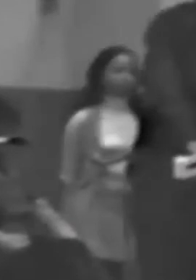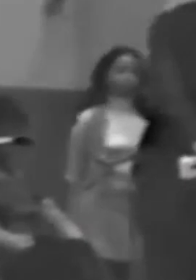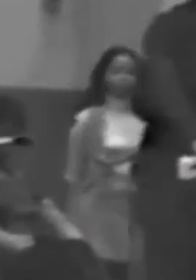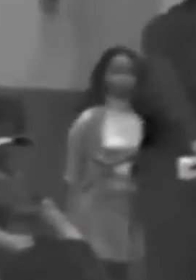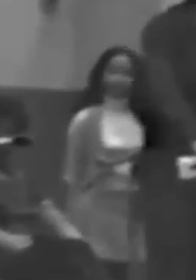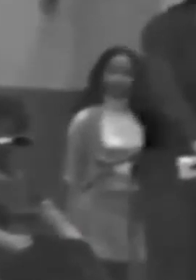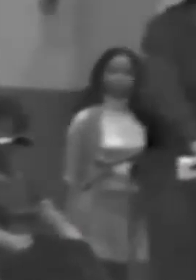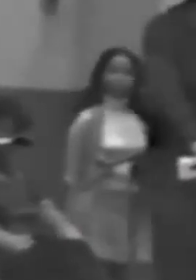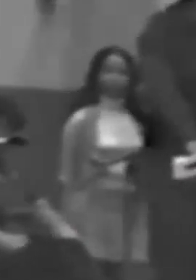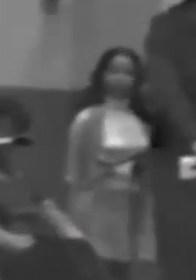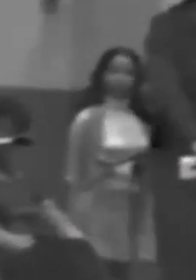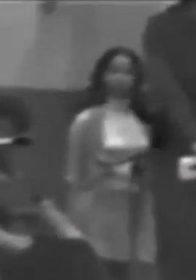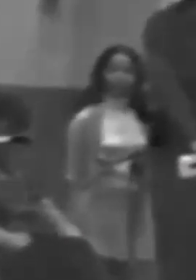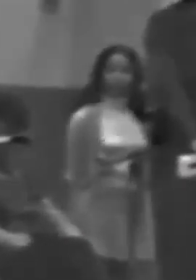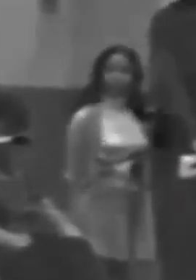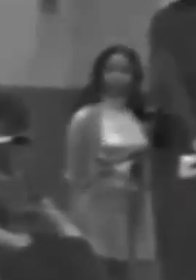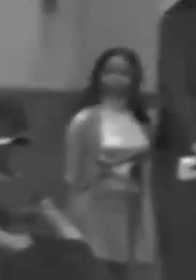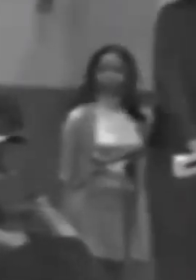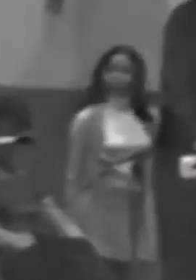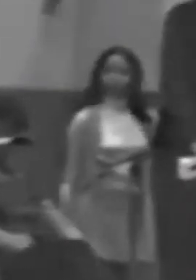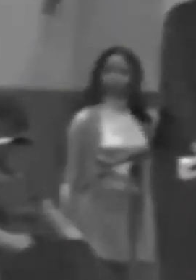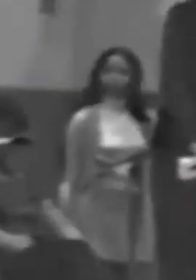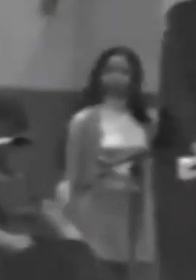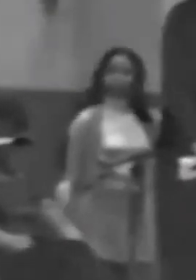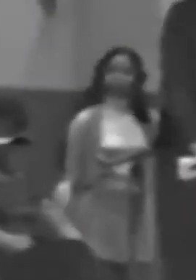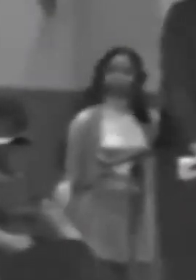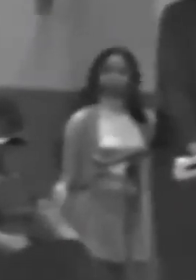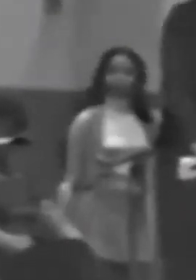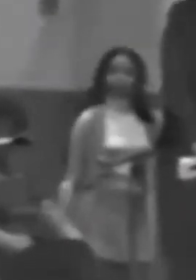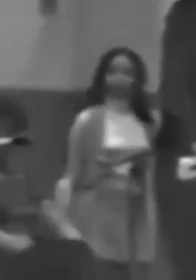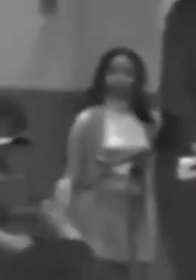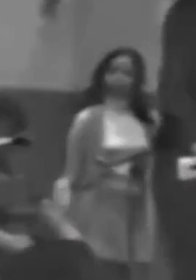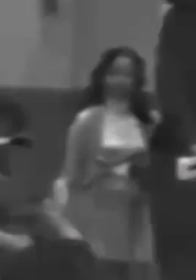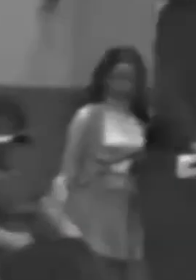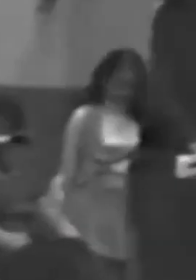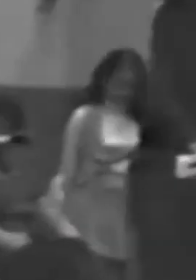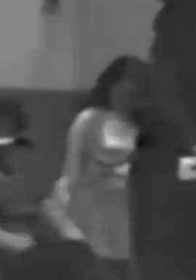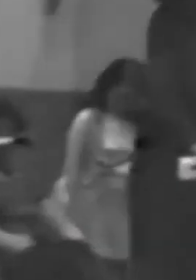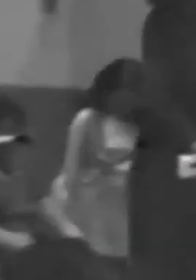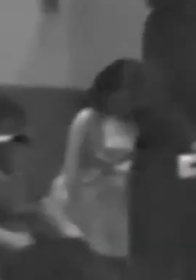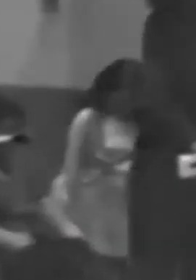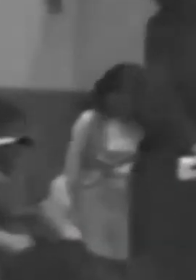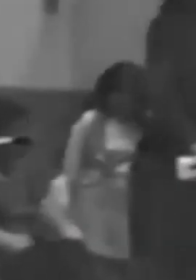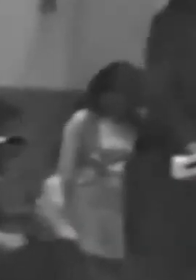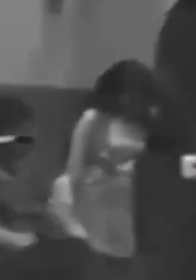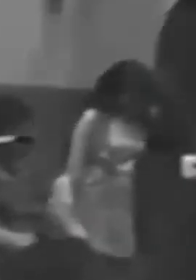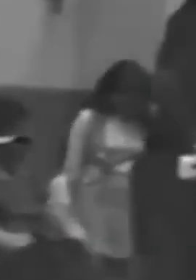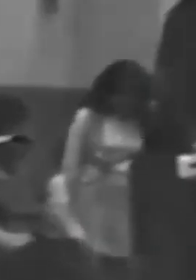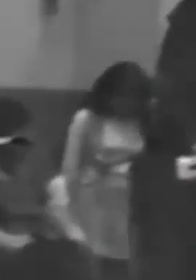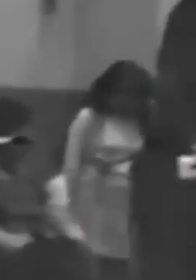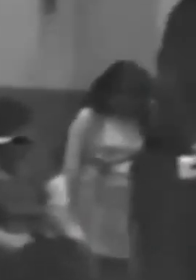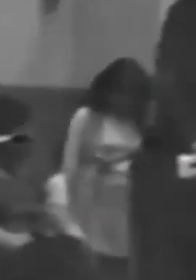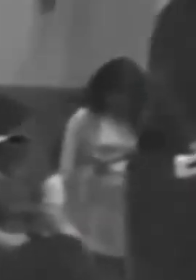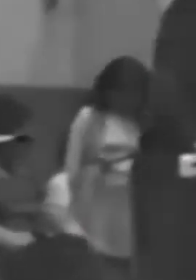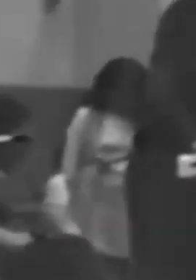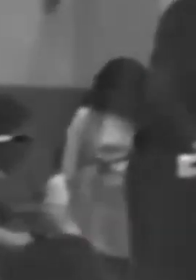It points to a future where there is no more want, no